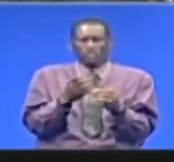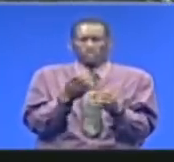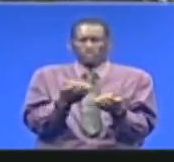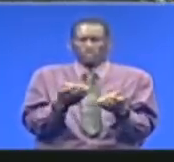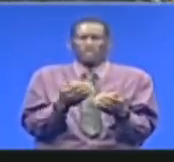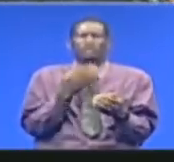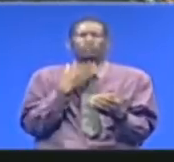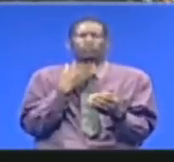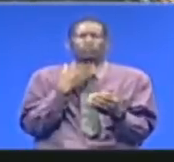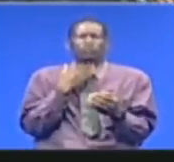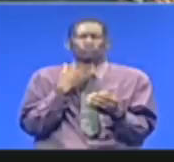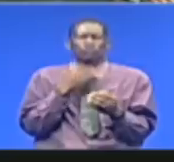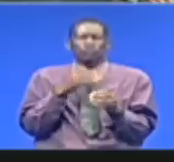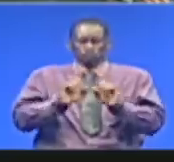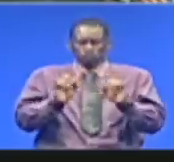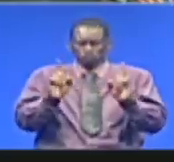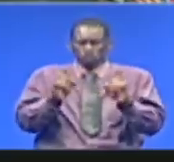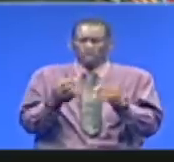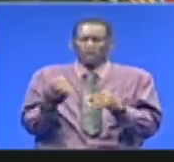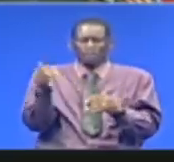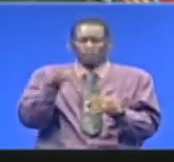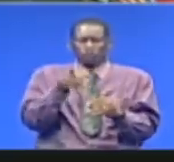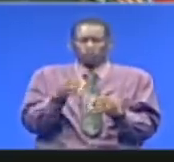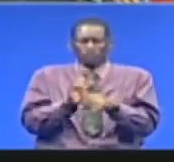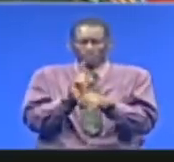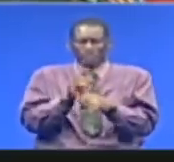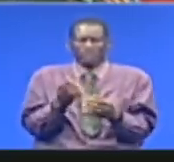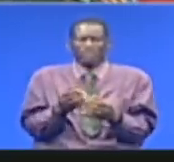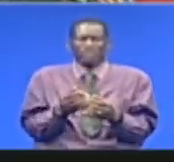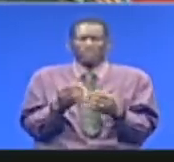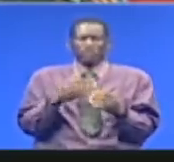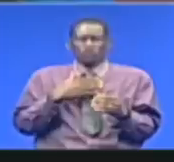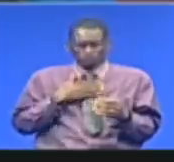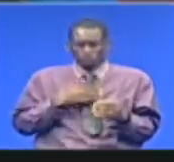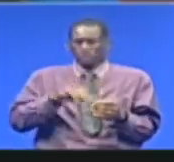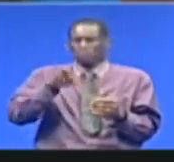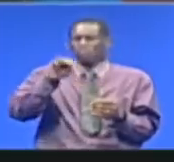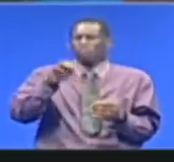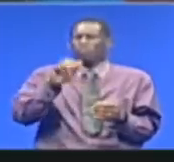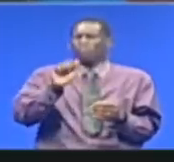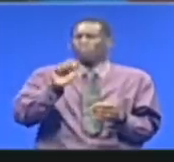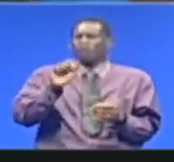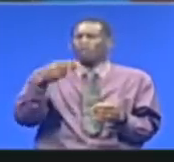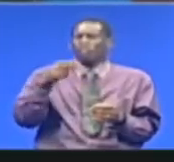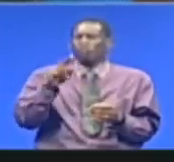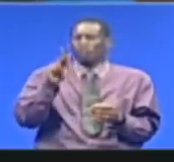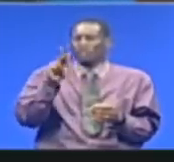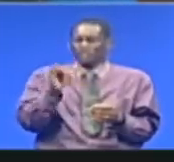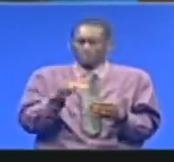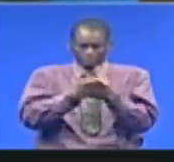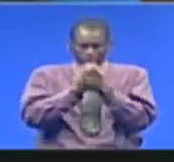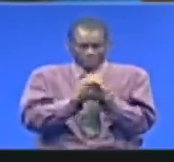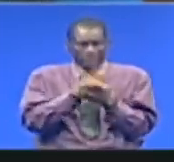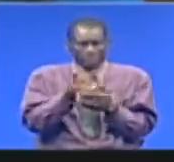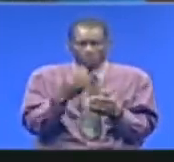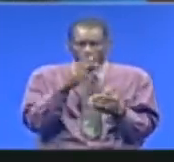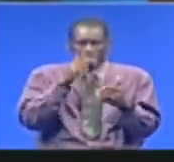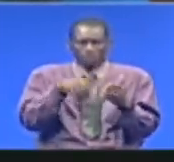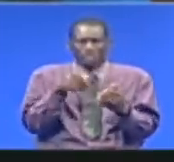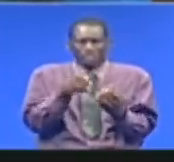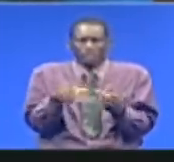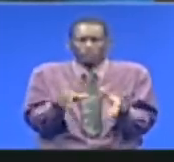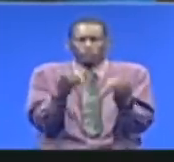get Peter. No, I'm coming to you. Just one second. Yes. Honorable Mathuki, what do you make of this handshake, the now famous handshake? Is this the solution that